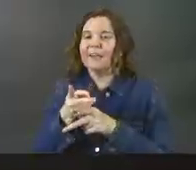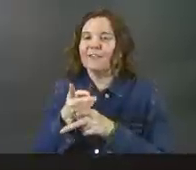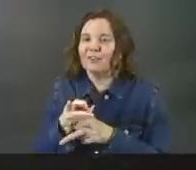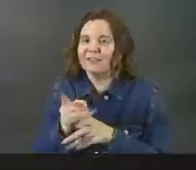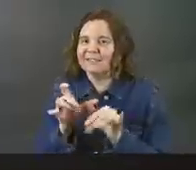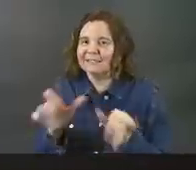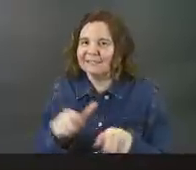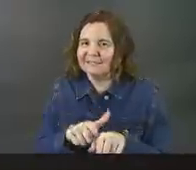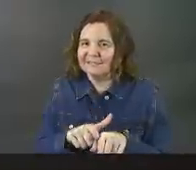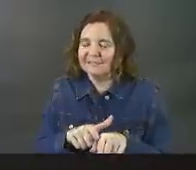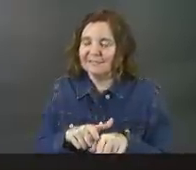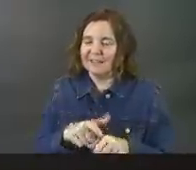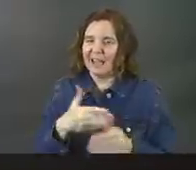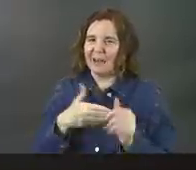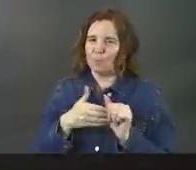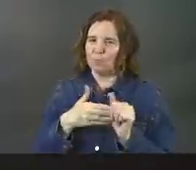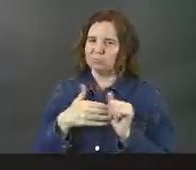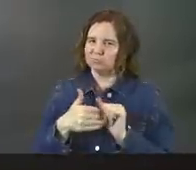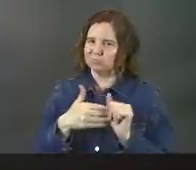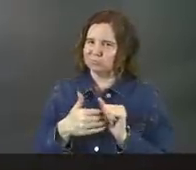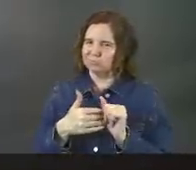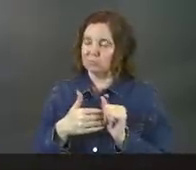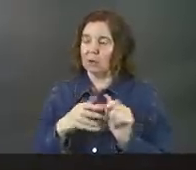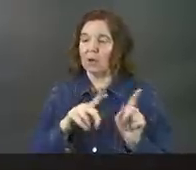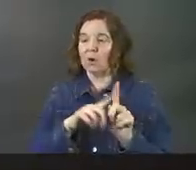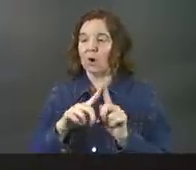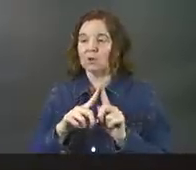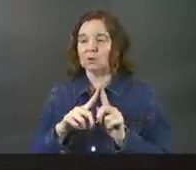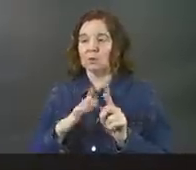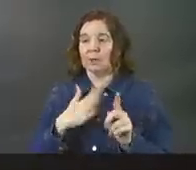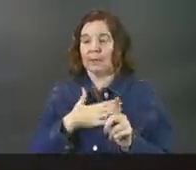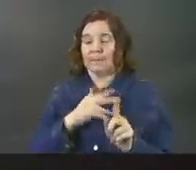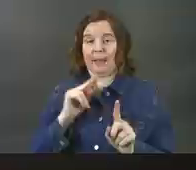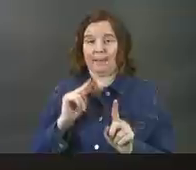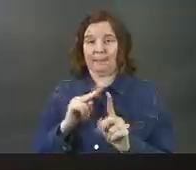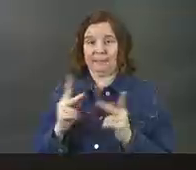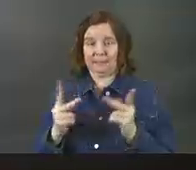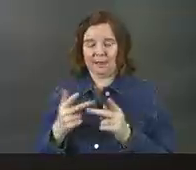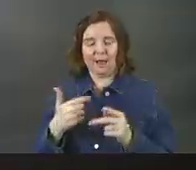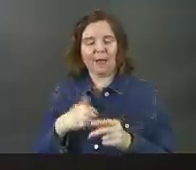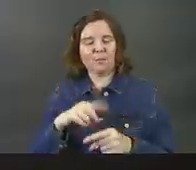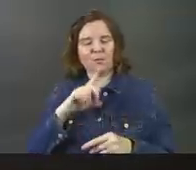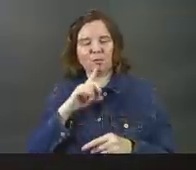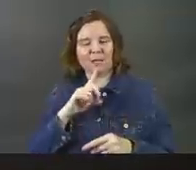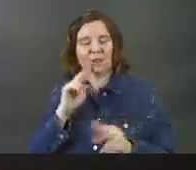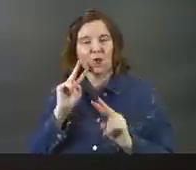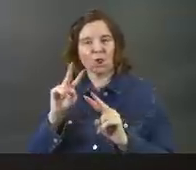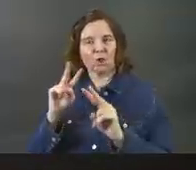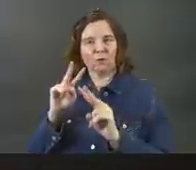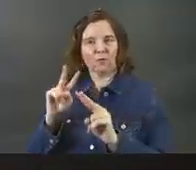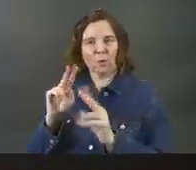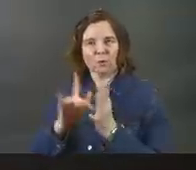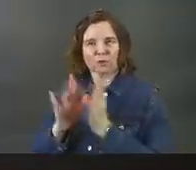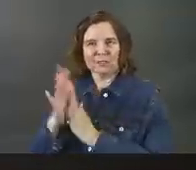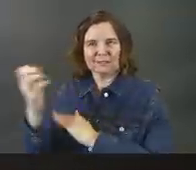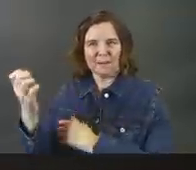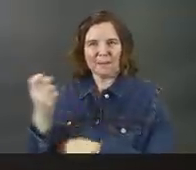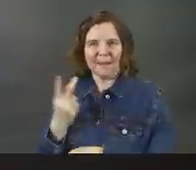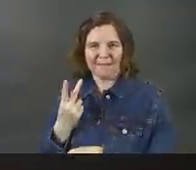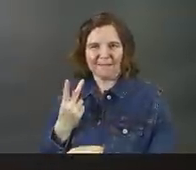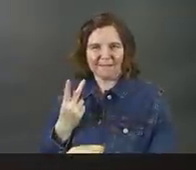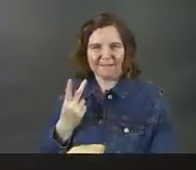careful. And hold it kind of loose. And ultimately, my position is I'm really looking forward to when Jesus